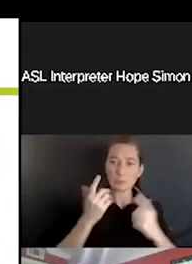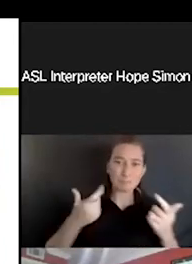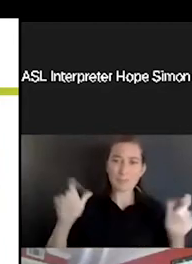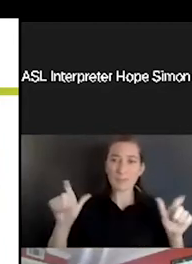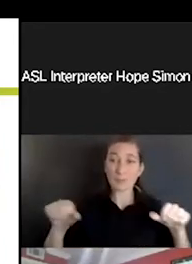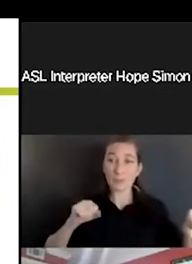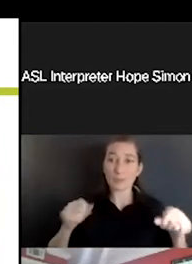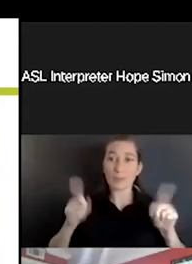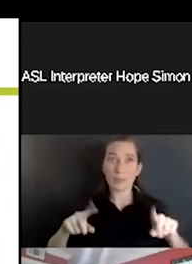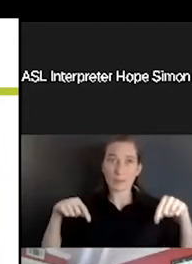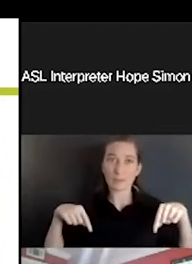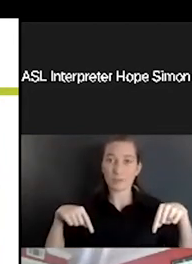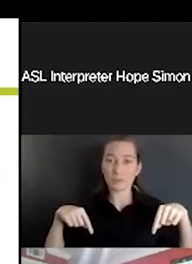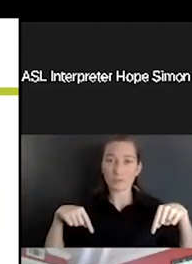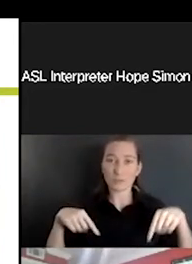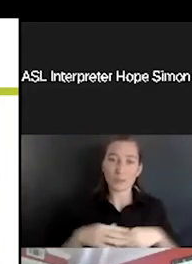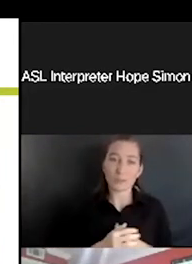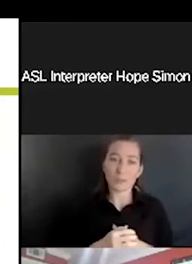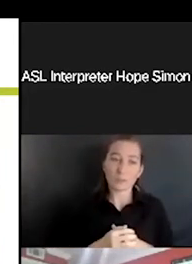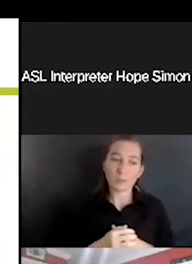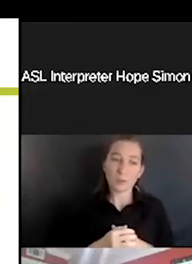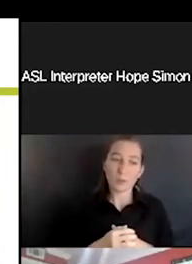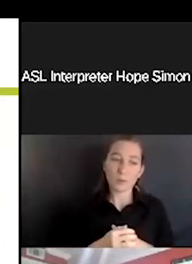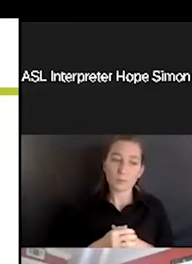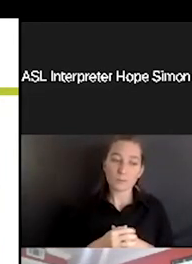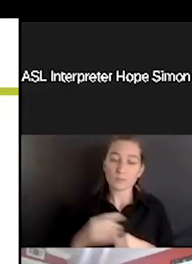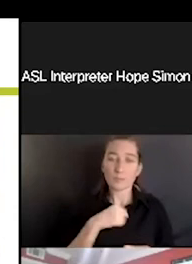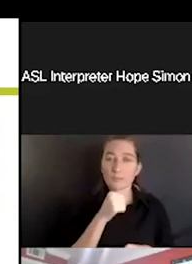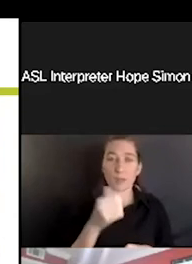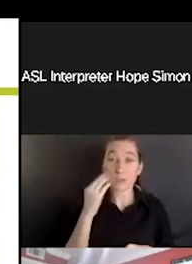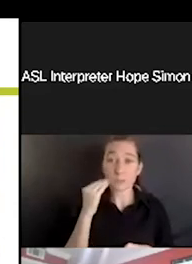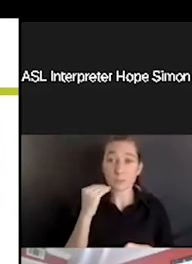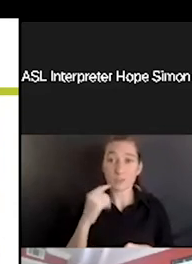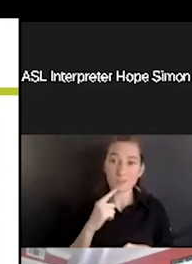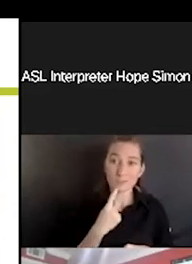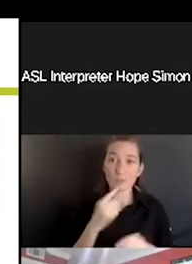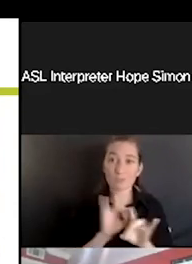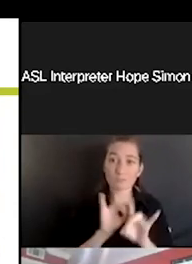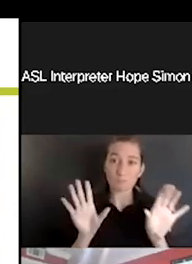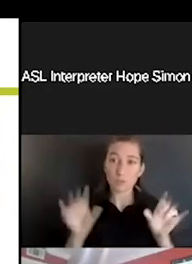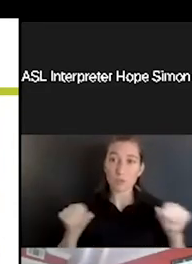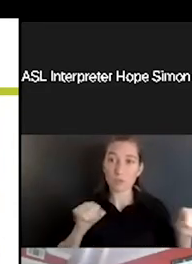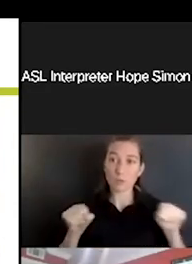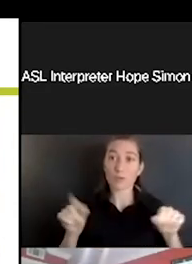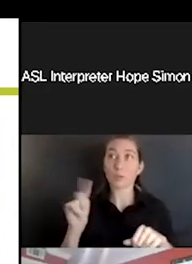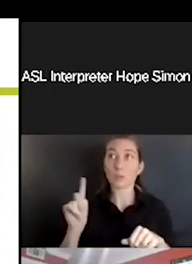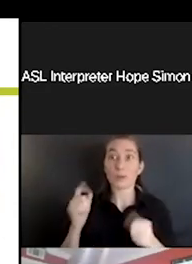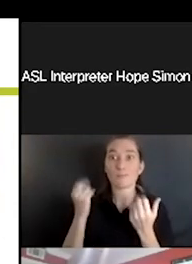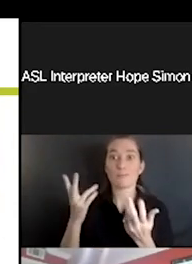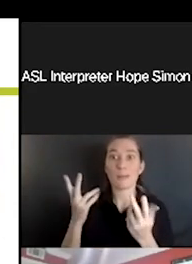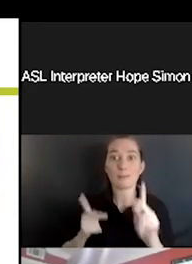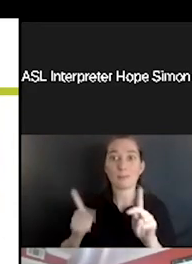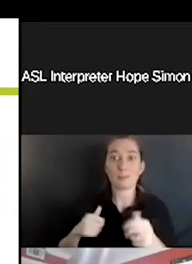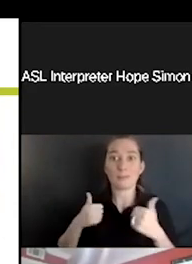happen around here. And we haven't had major earthquakes in a very populated area. I mean, we did have Napa, we did have Ridgecrest,